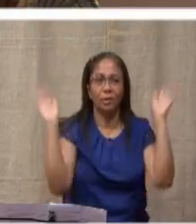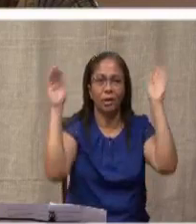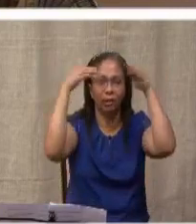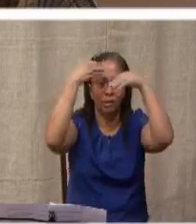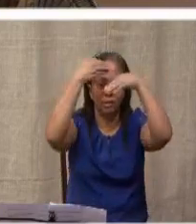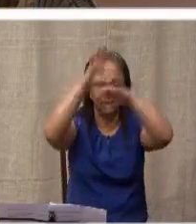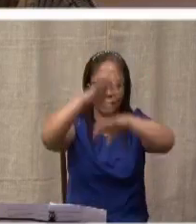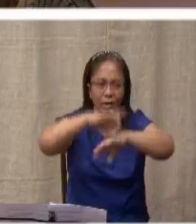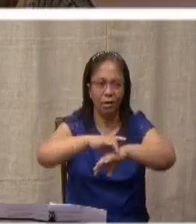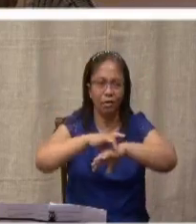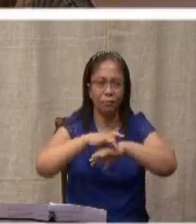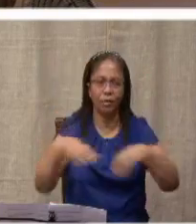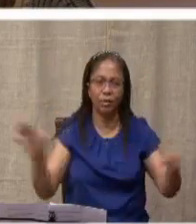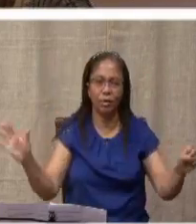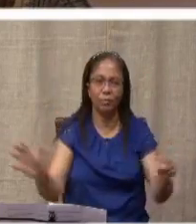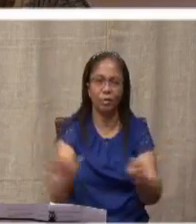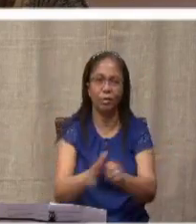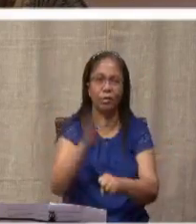acclaim